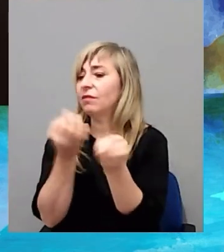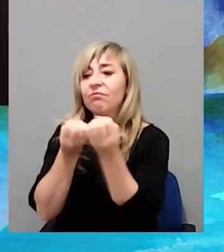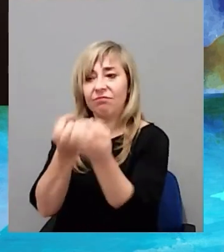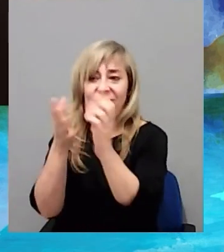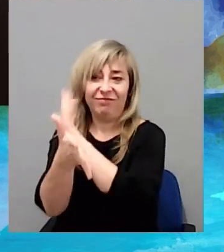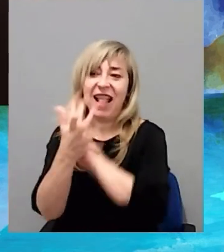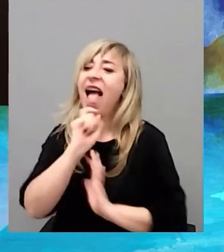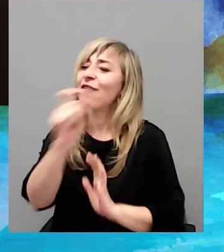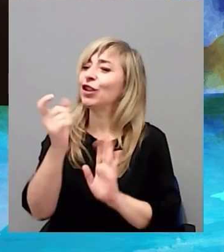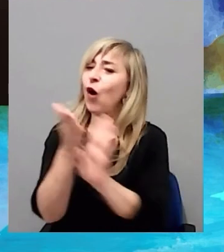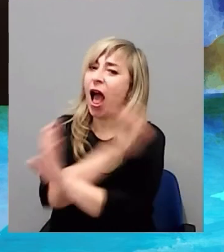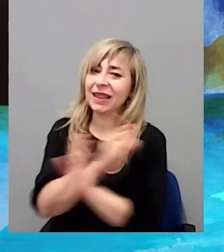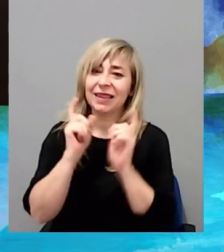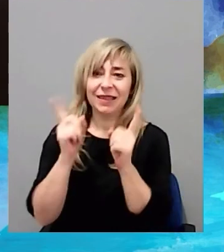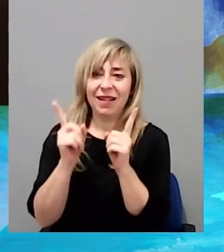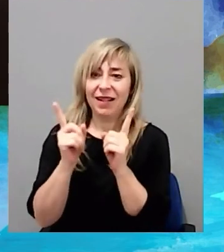cases